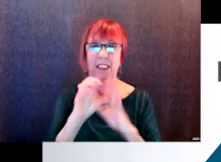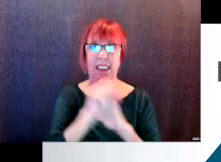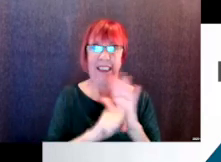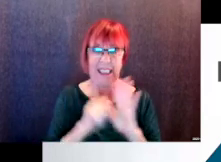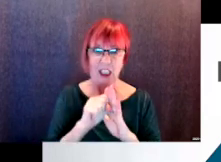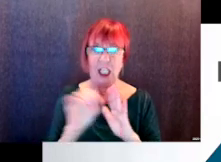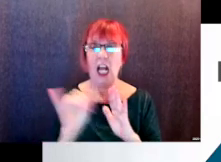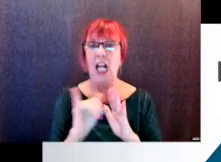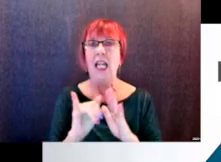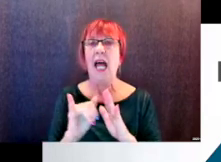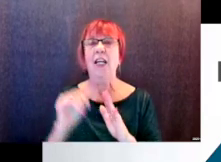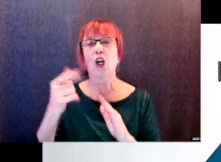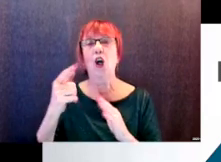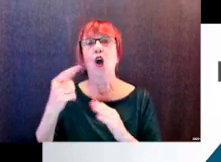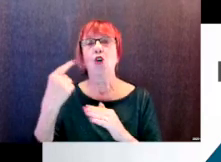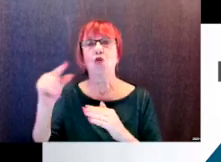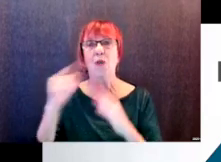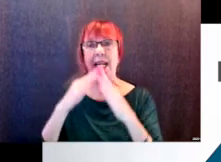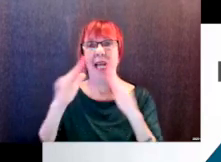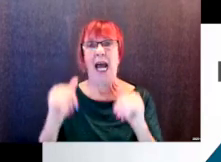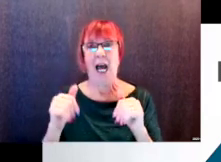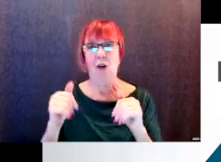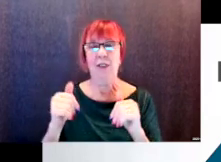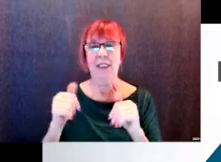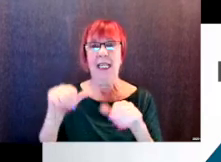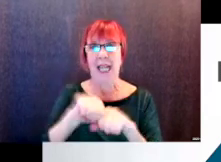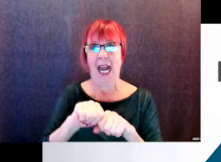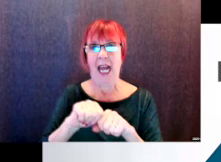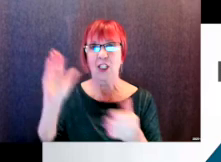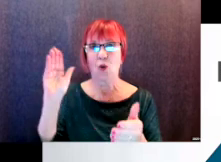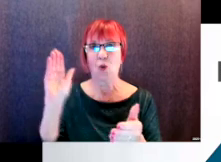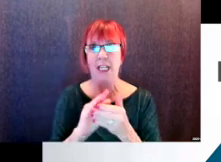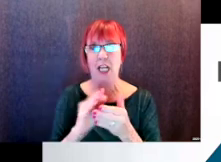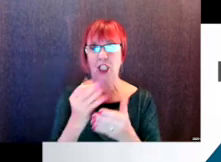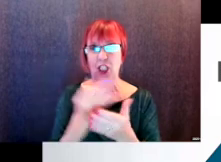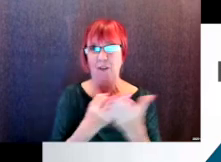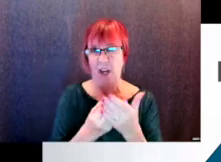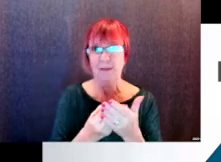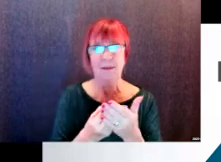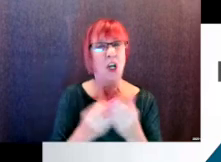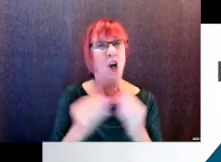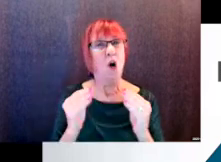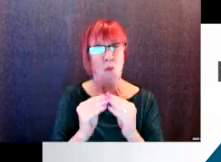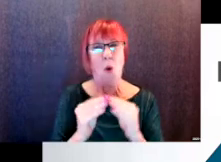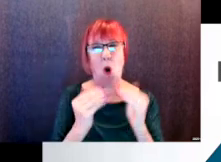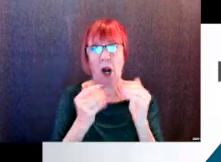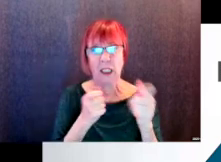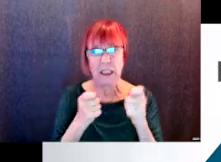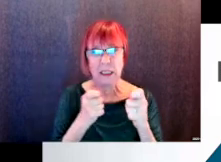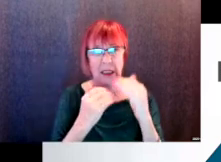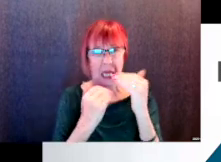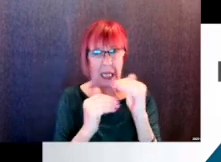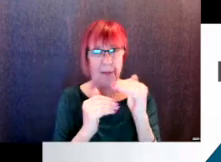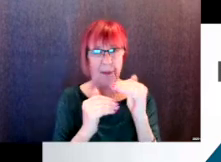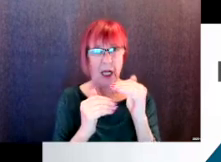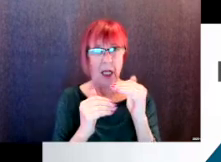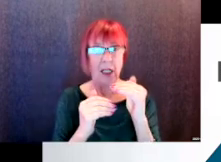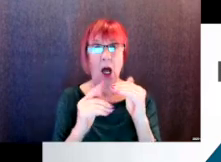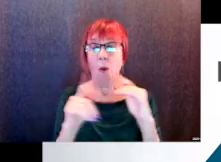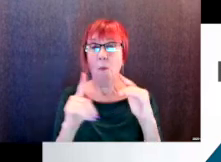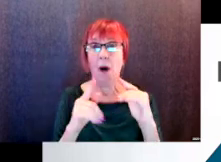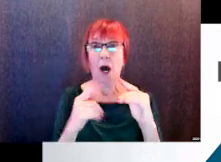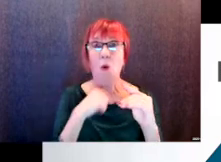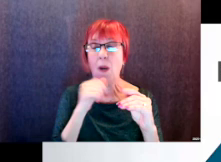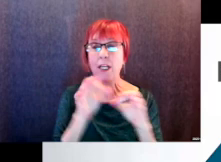And staff resources have grown, though slowly over time. And of course, the length of the